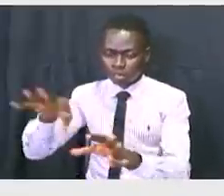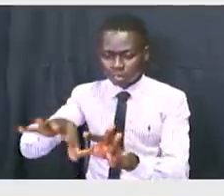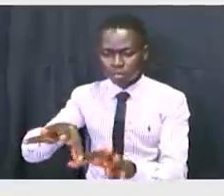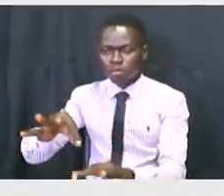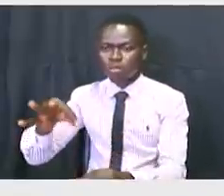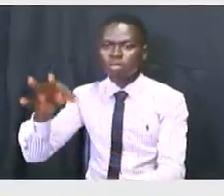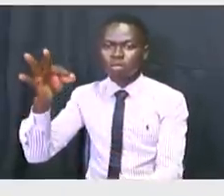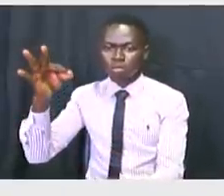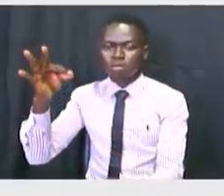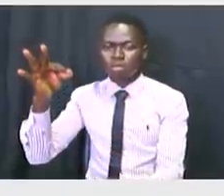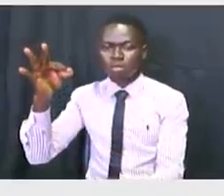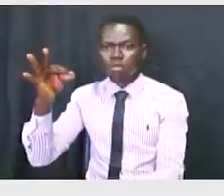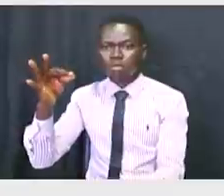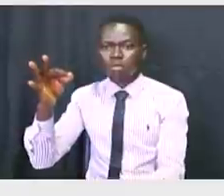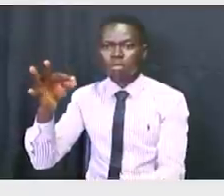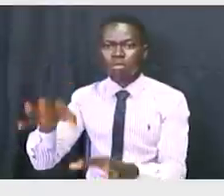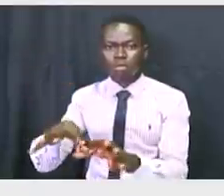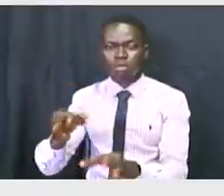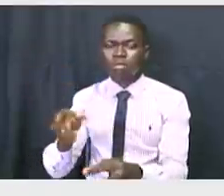spirituality. See,